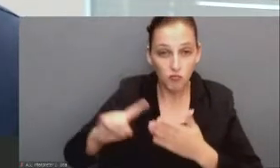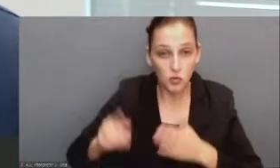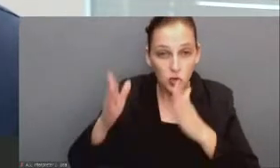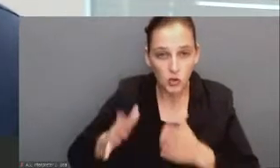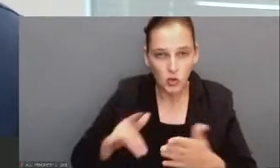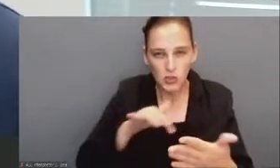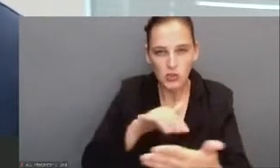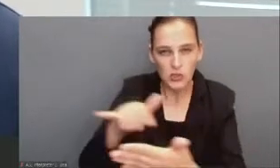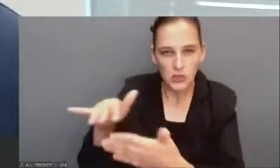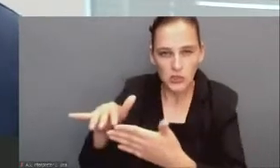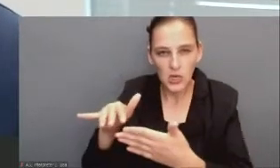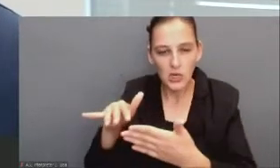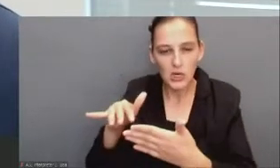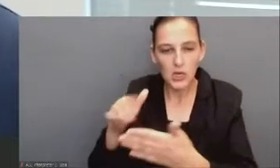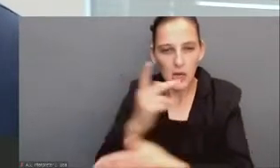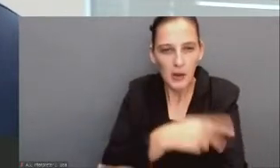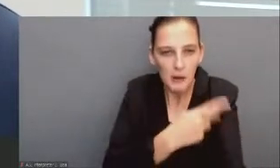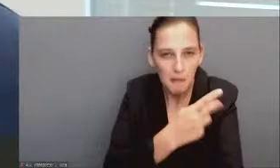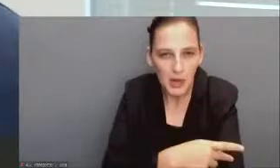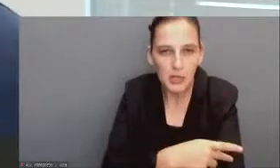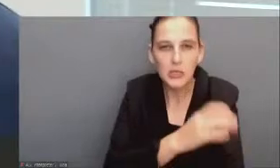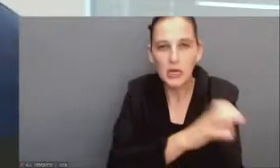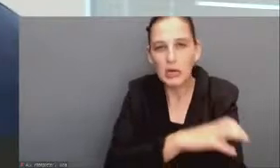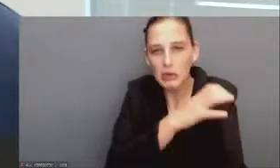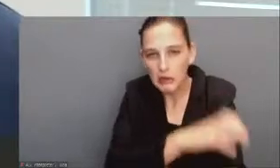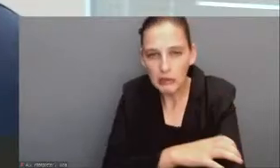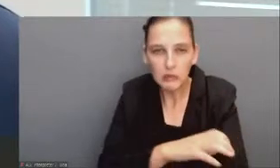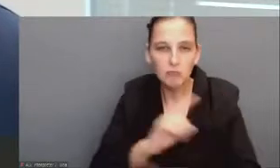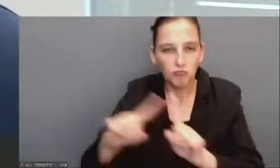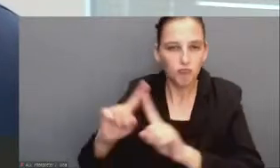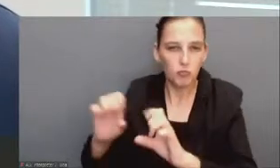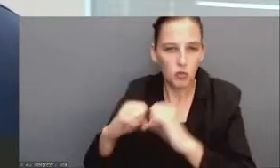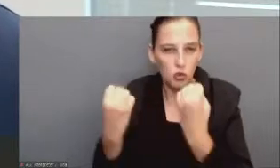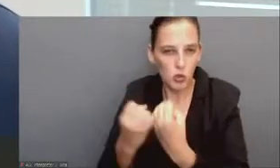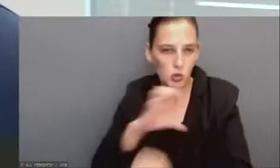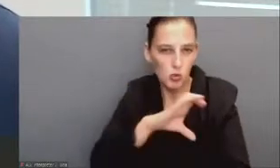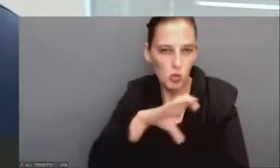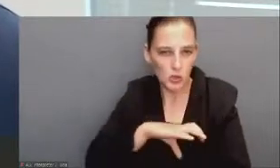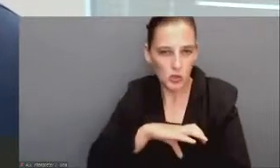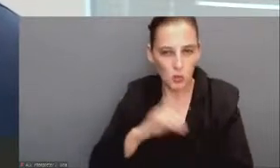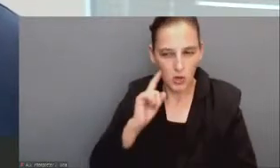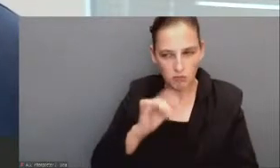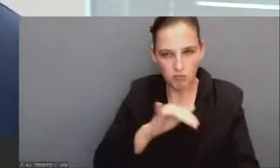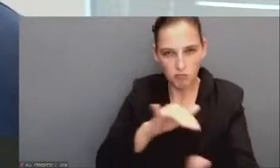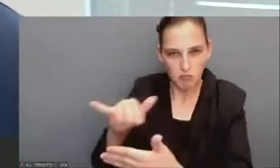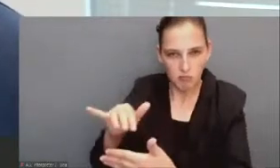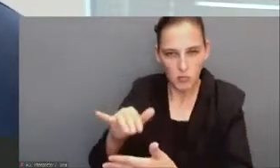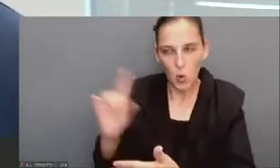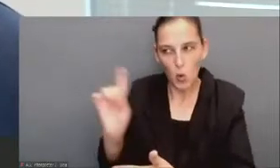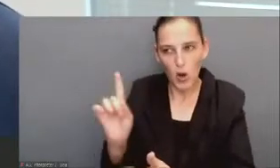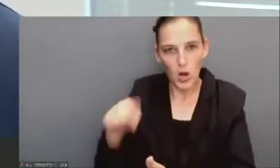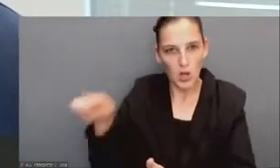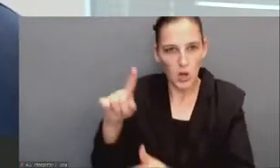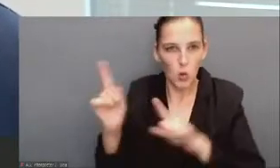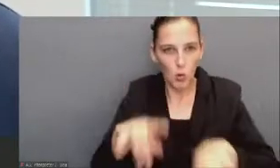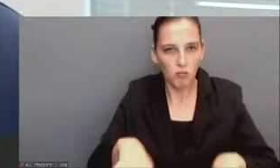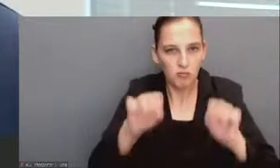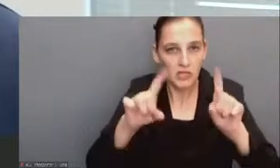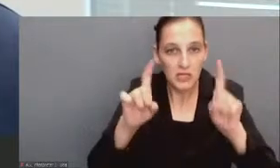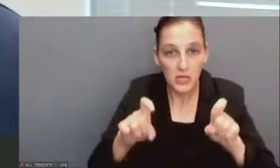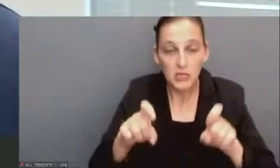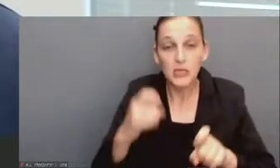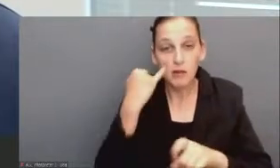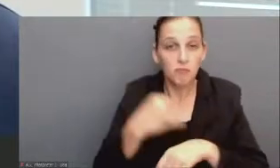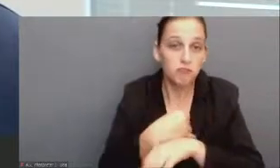patients' demographic and clinical and social characteristics depending on where they initiated testing, through a telehealth encounter,